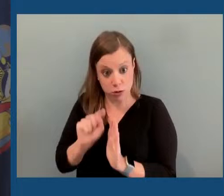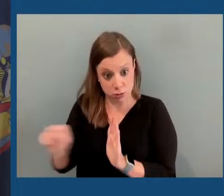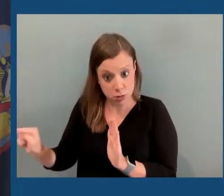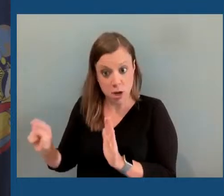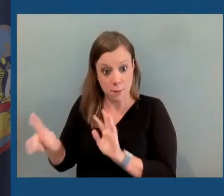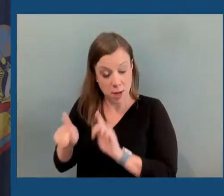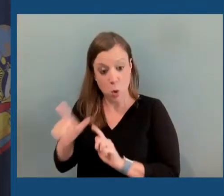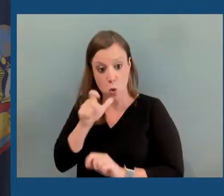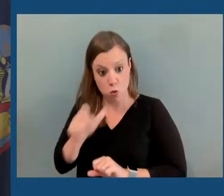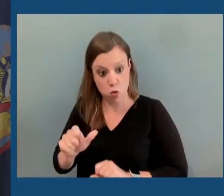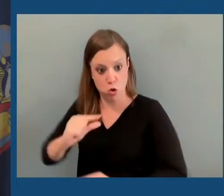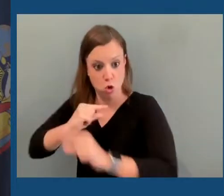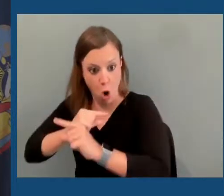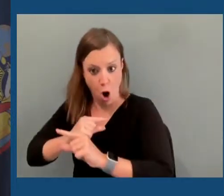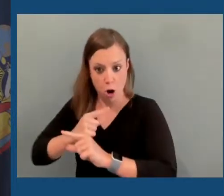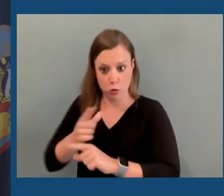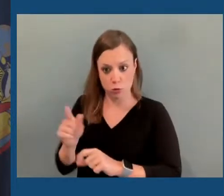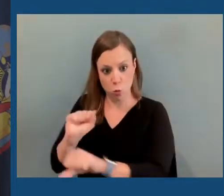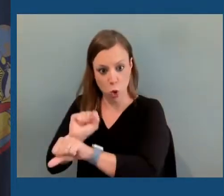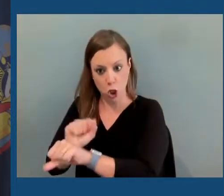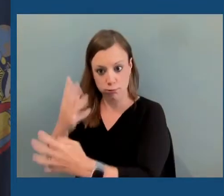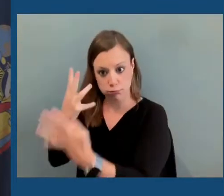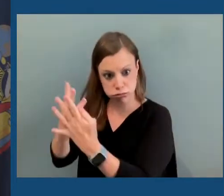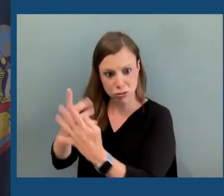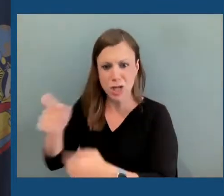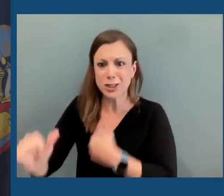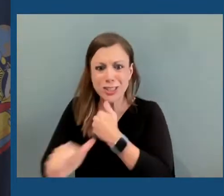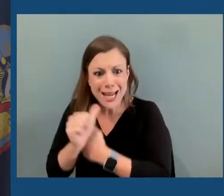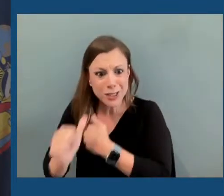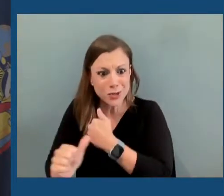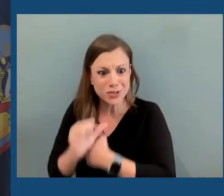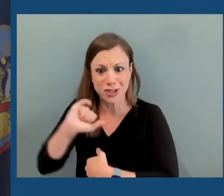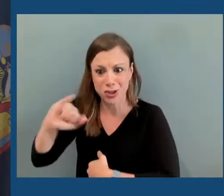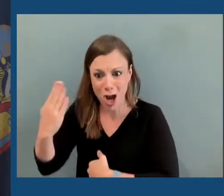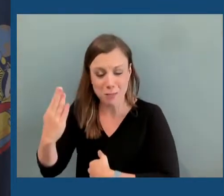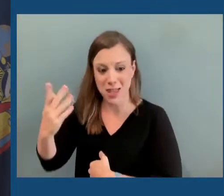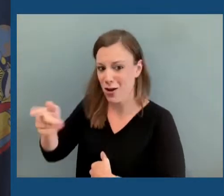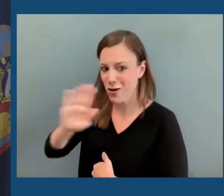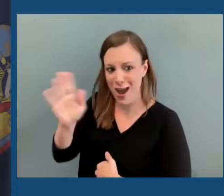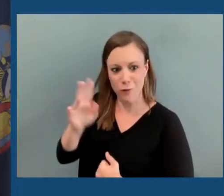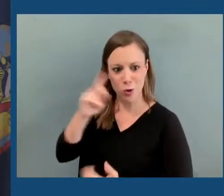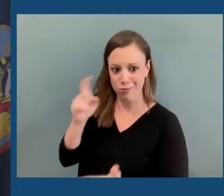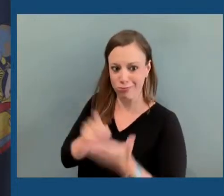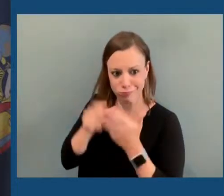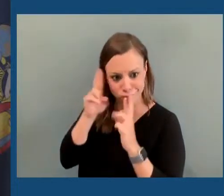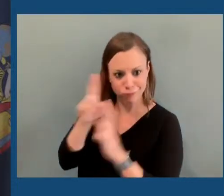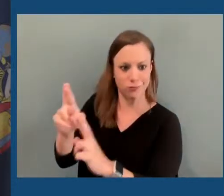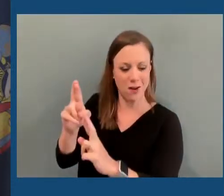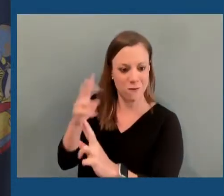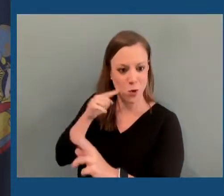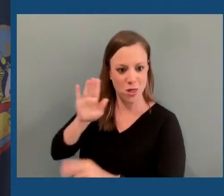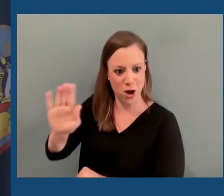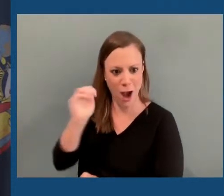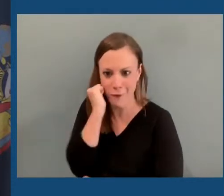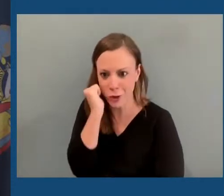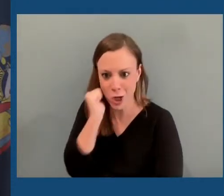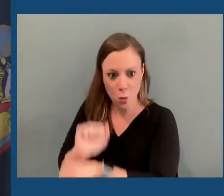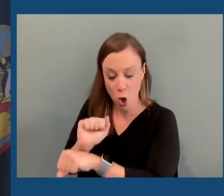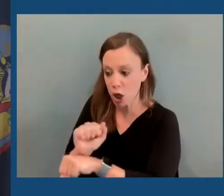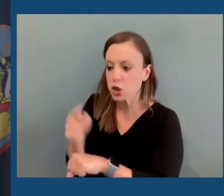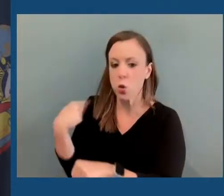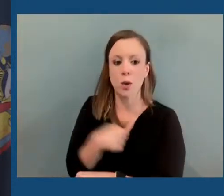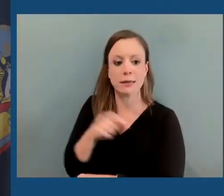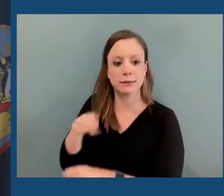corrections officers who are really in dangerous jobs and are often unheralded for what they do every day. I recognize that. Take care of them first, give